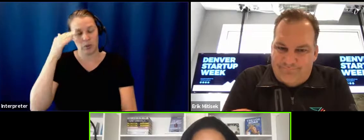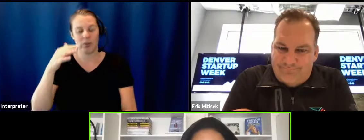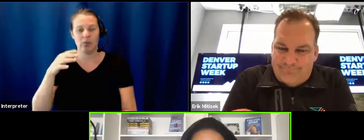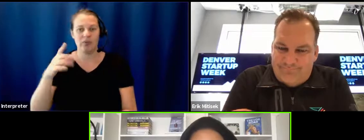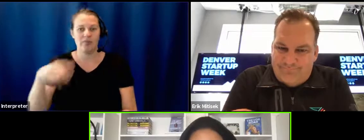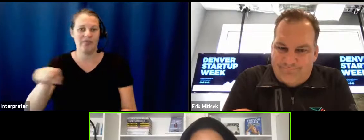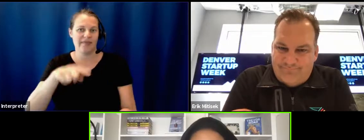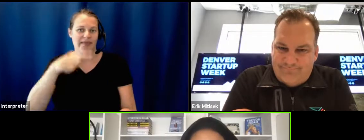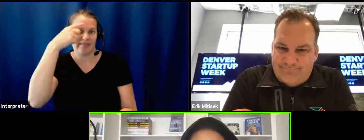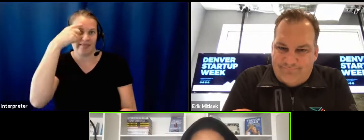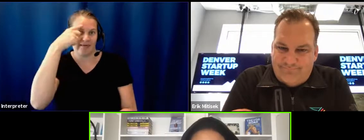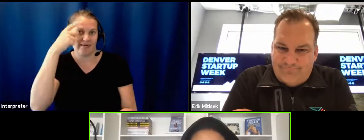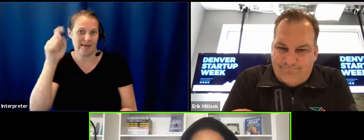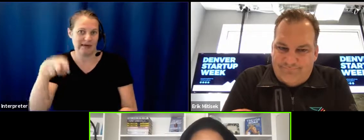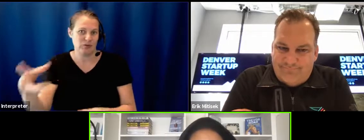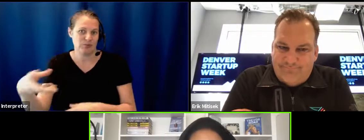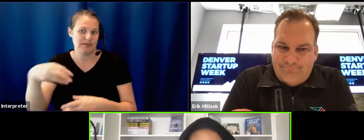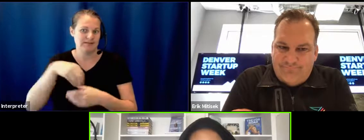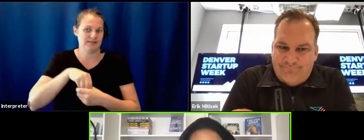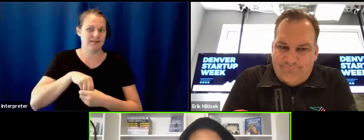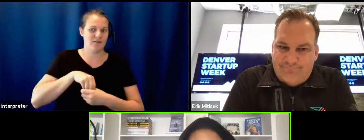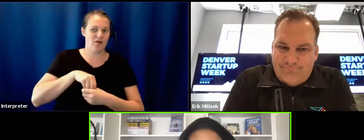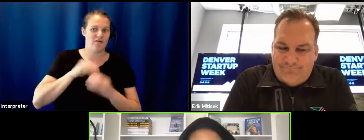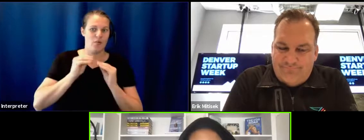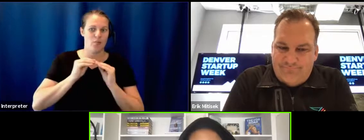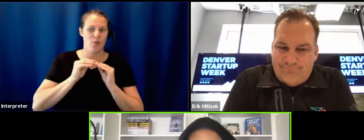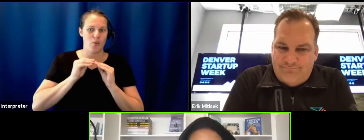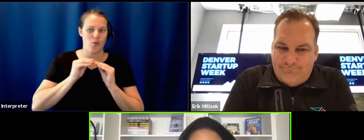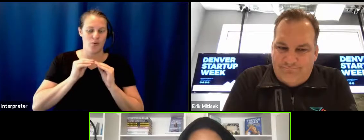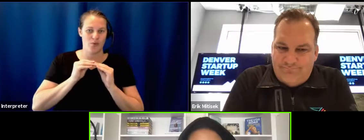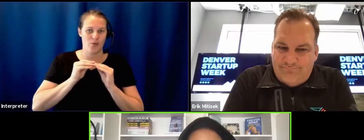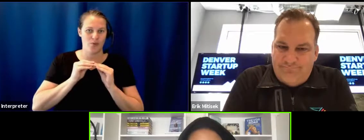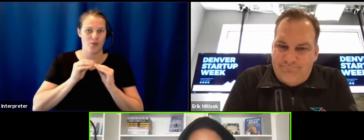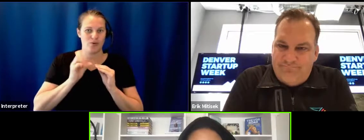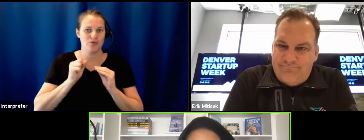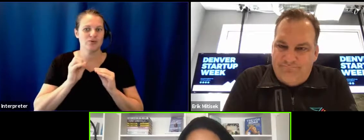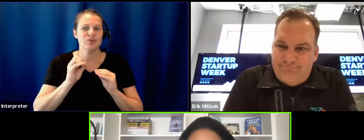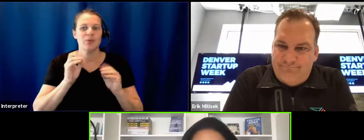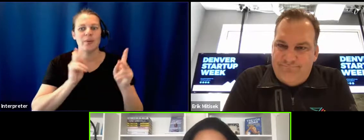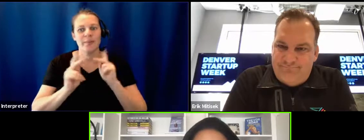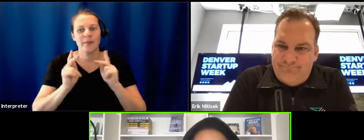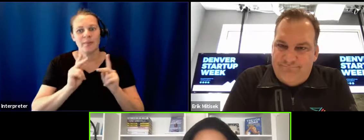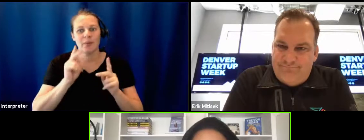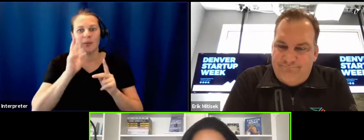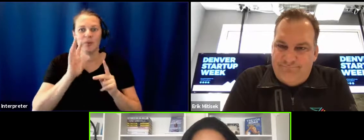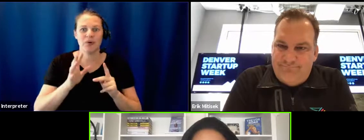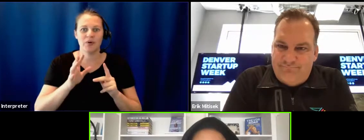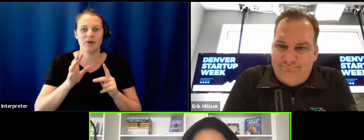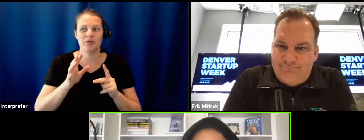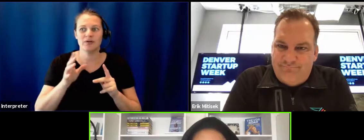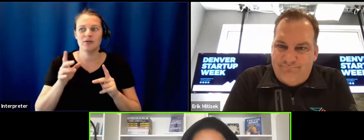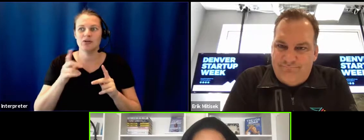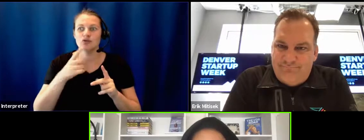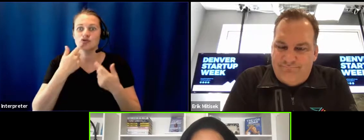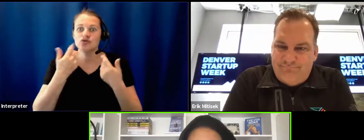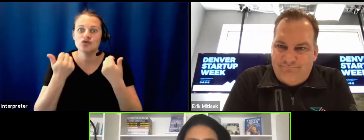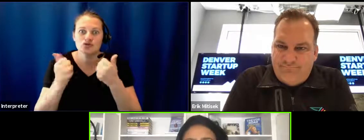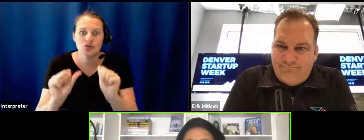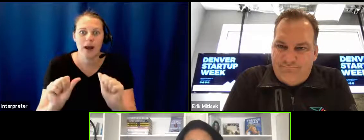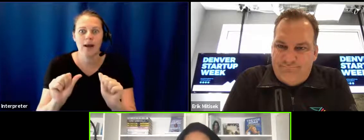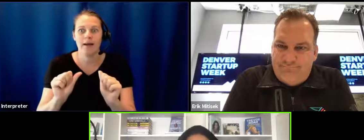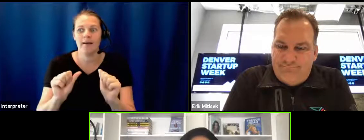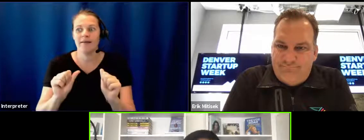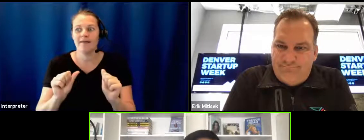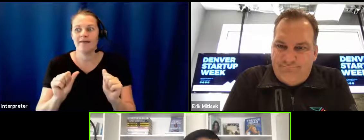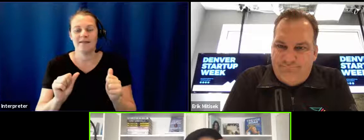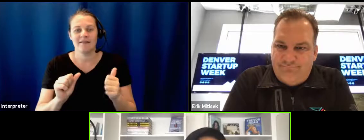to be in my orbit. And so people will just kind of fall over themselves to try to get back in my good